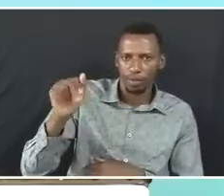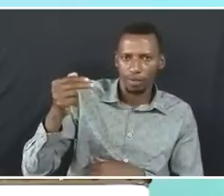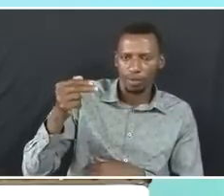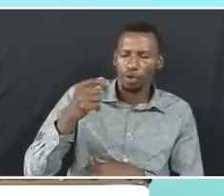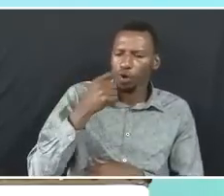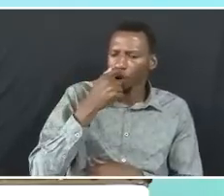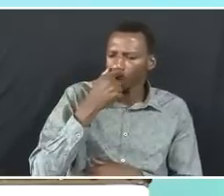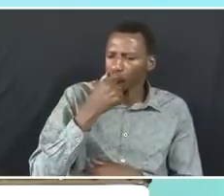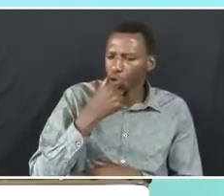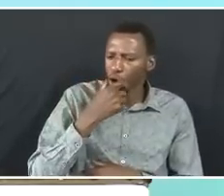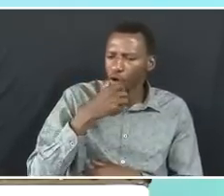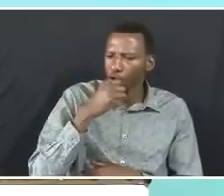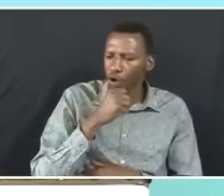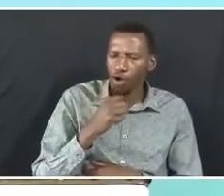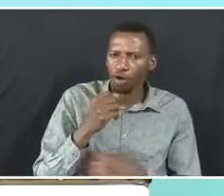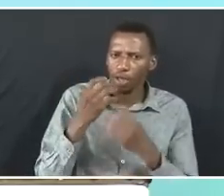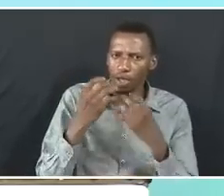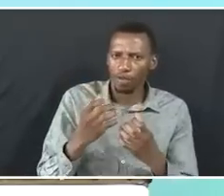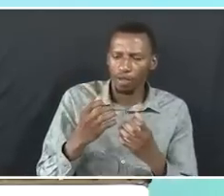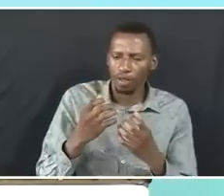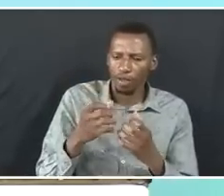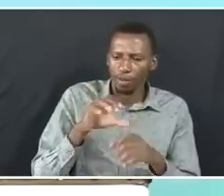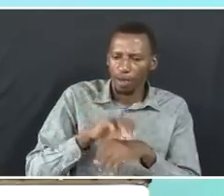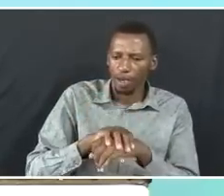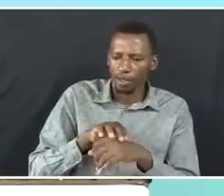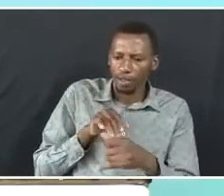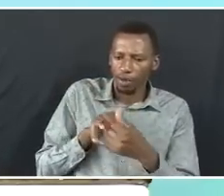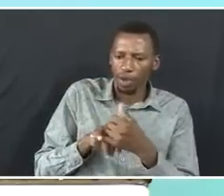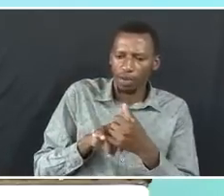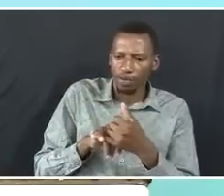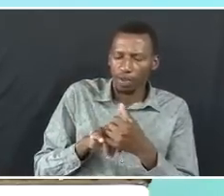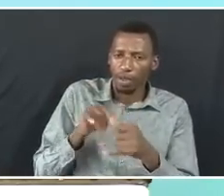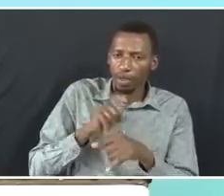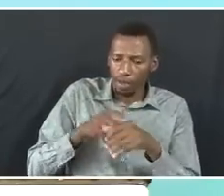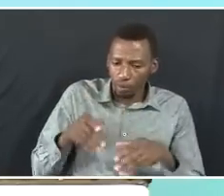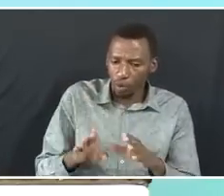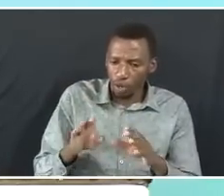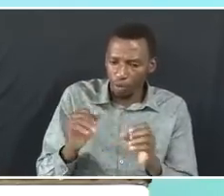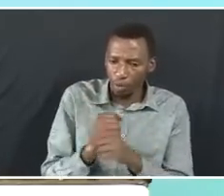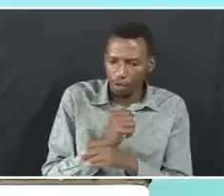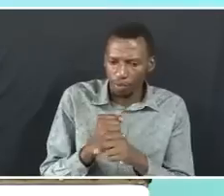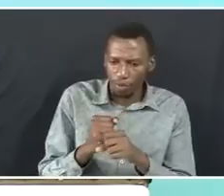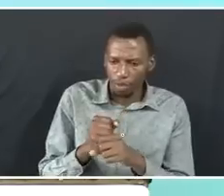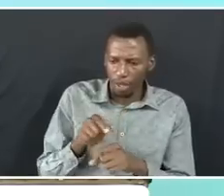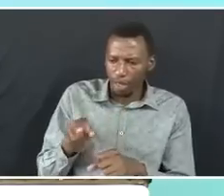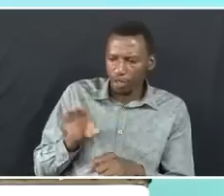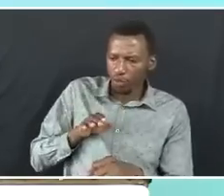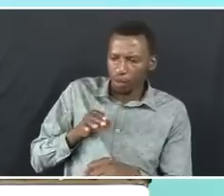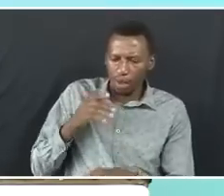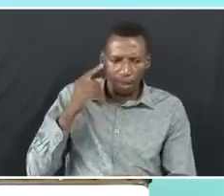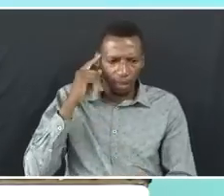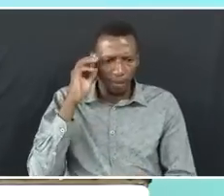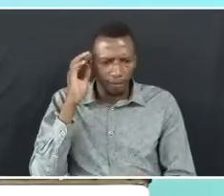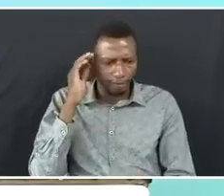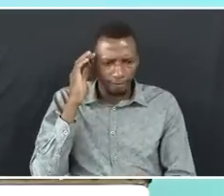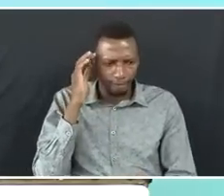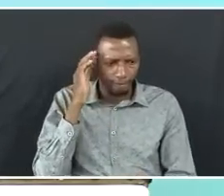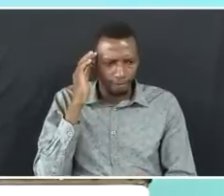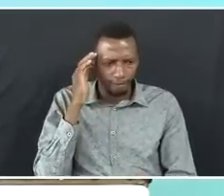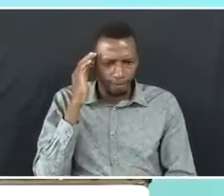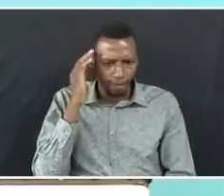age, Sarah suggested as a plan by which divine purpose might be fulfilled that one of